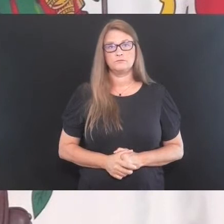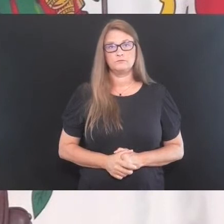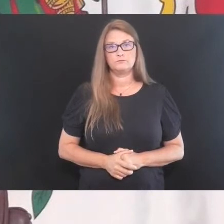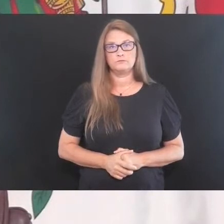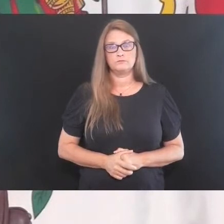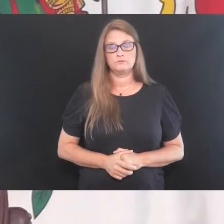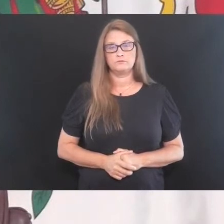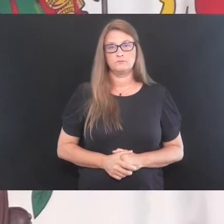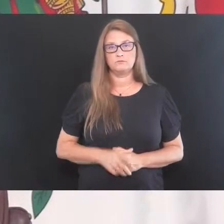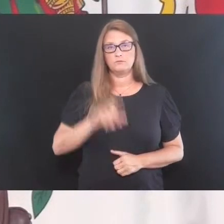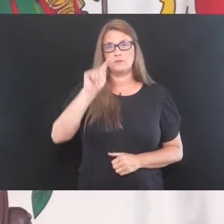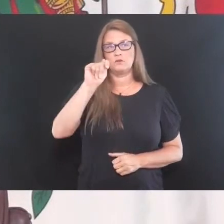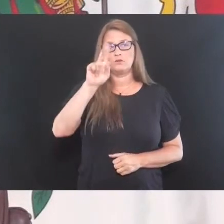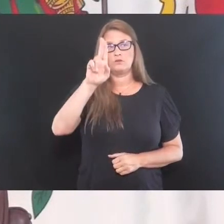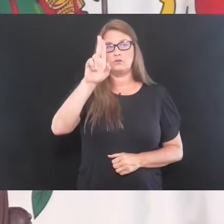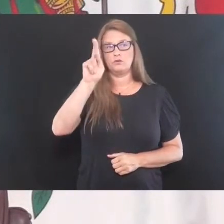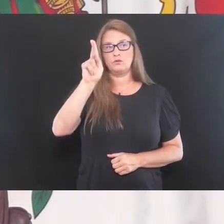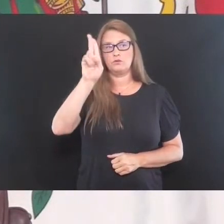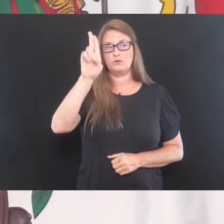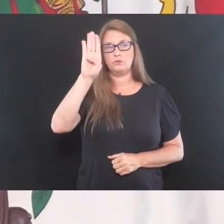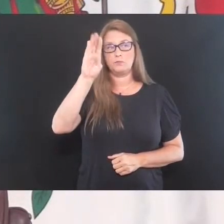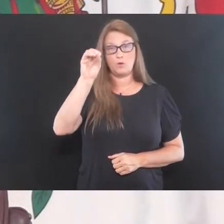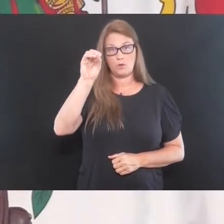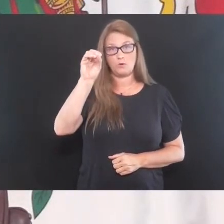Dr. Katubo is